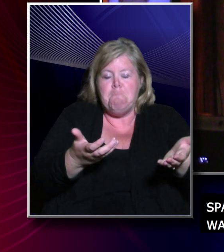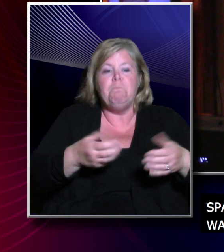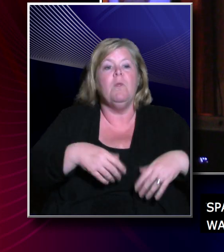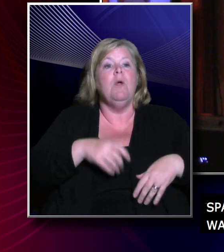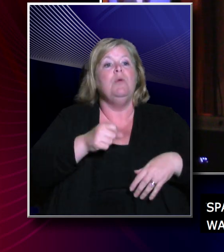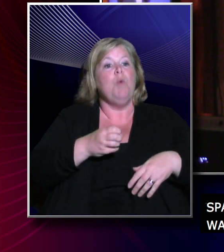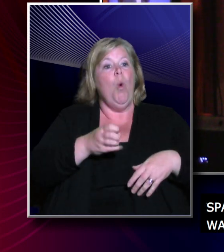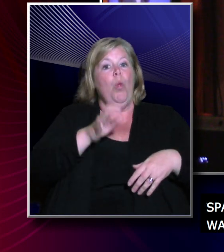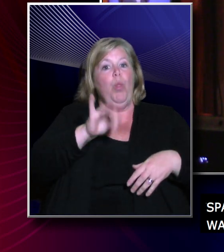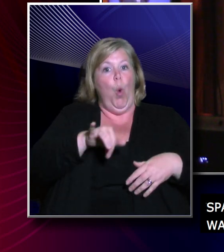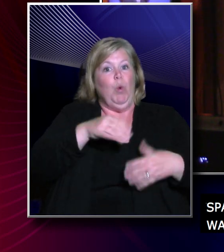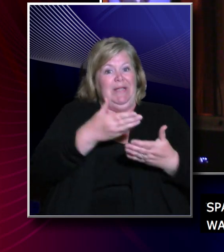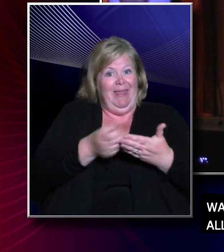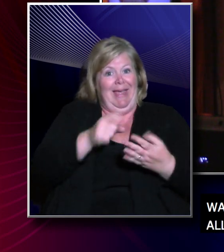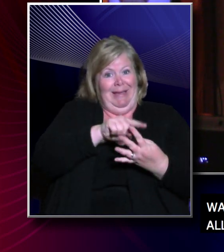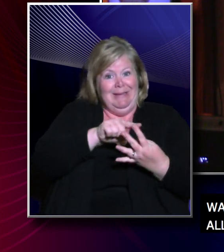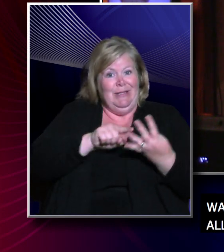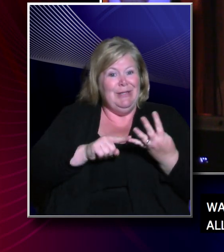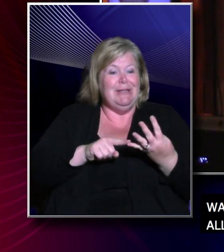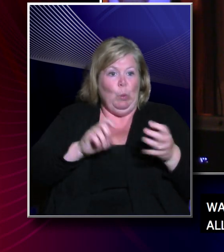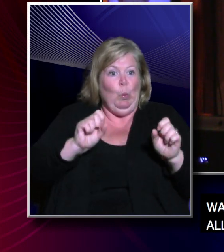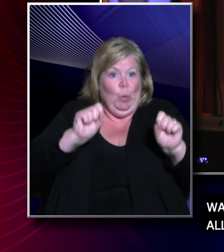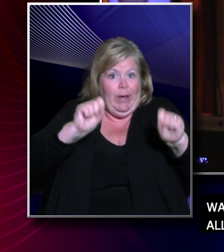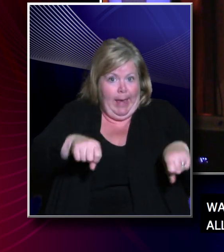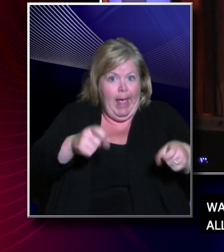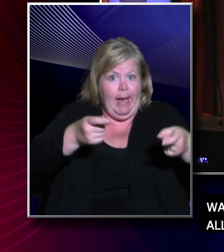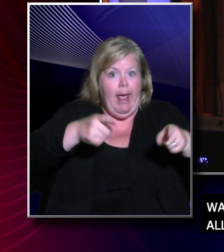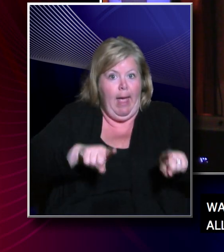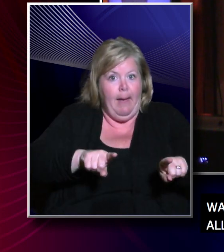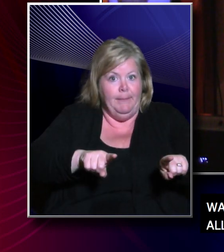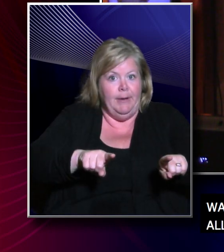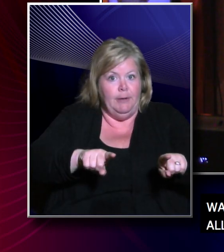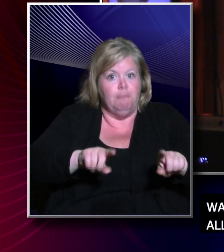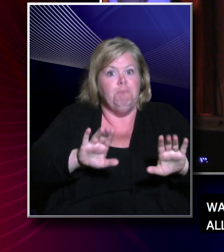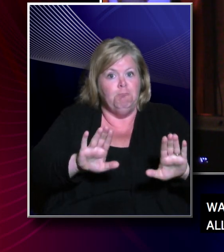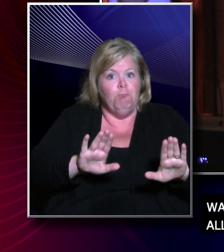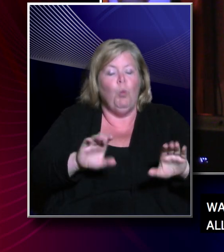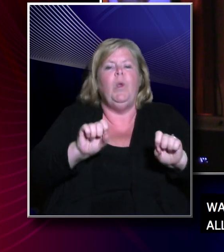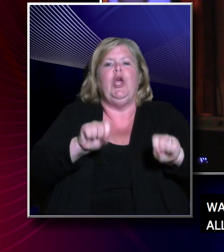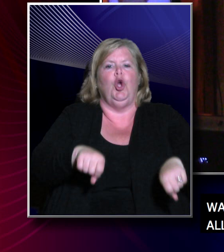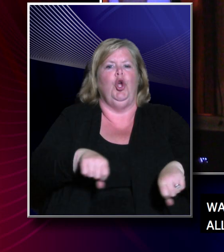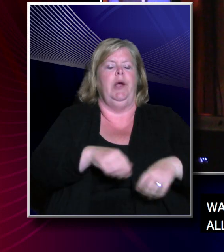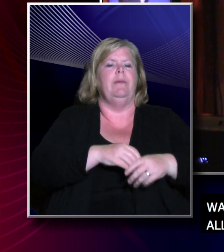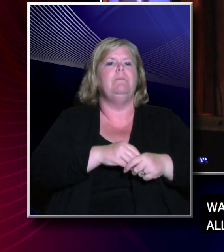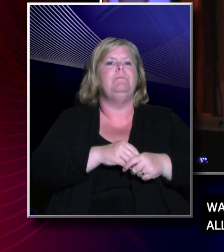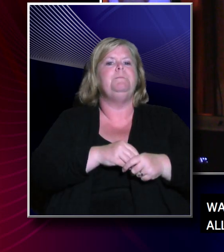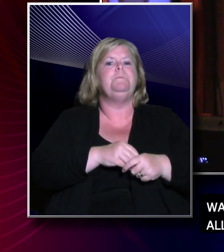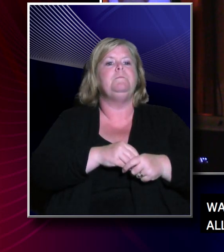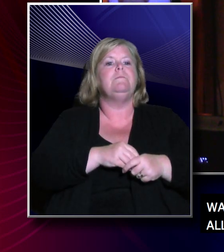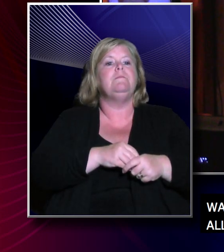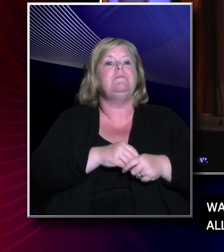doable activities, steps that we can do.